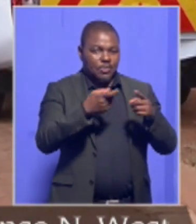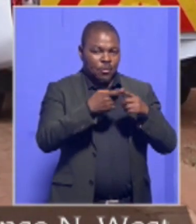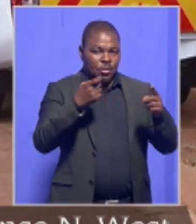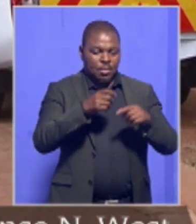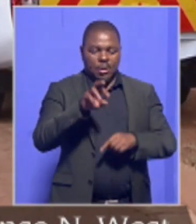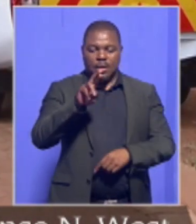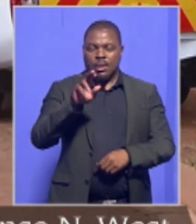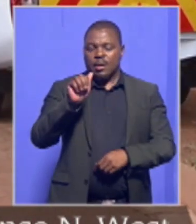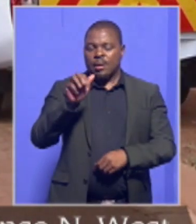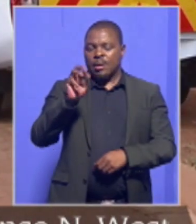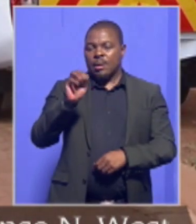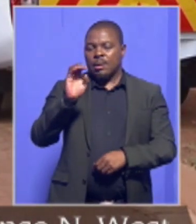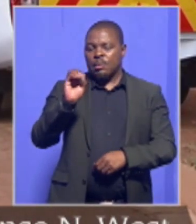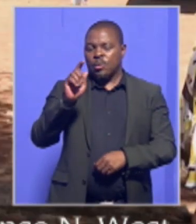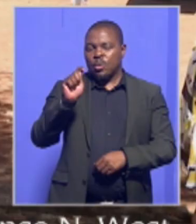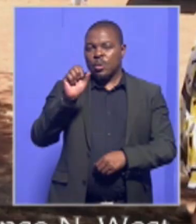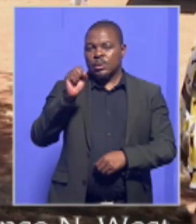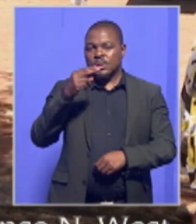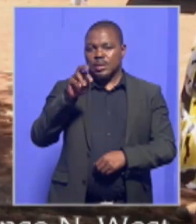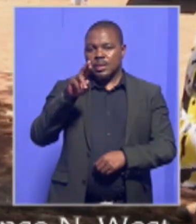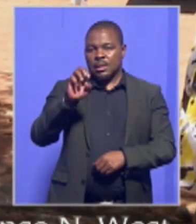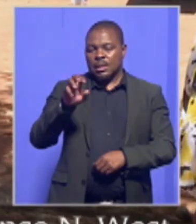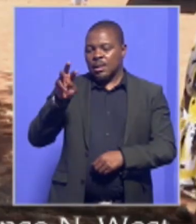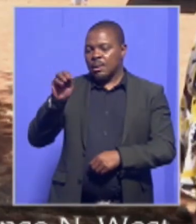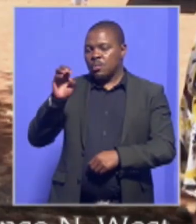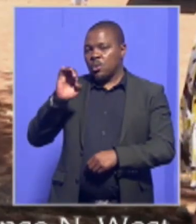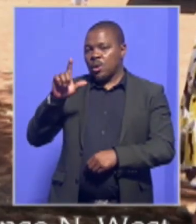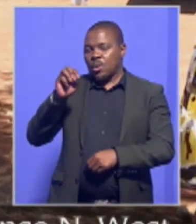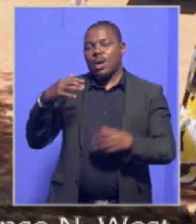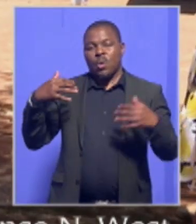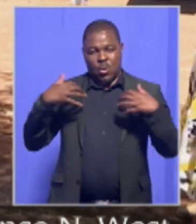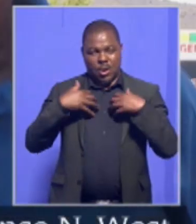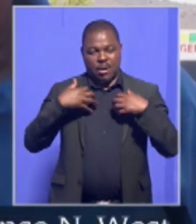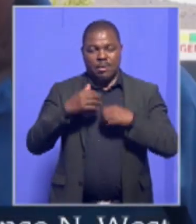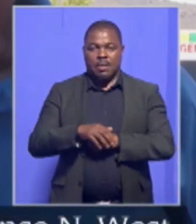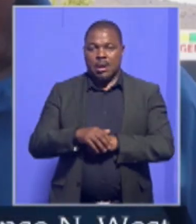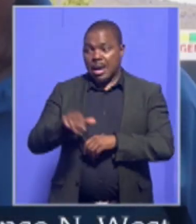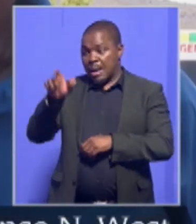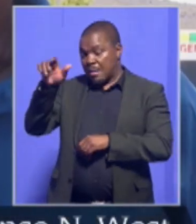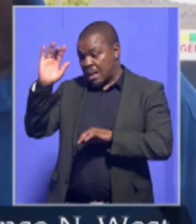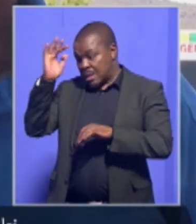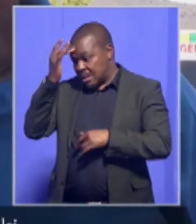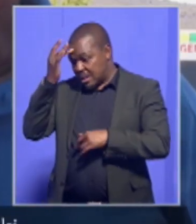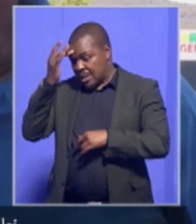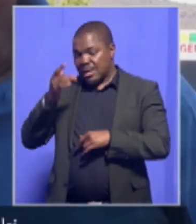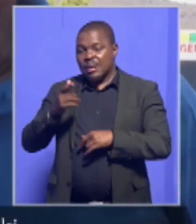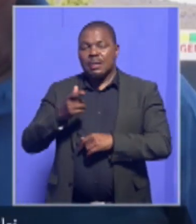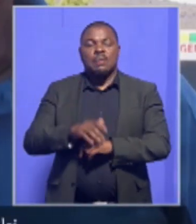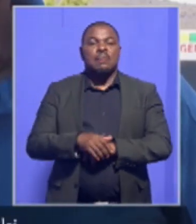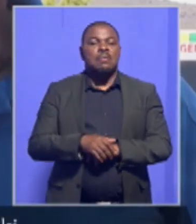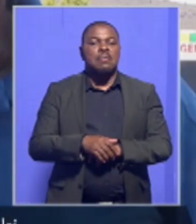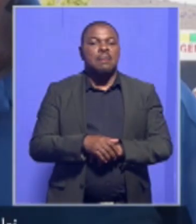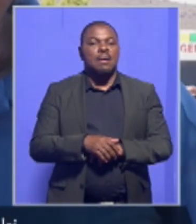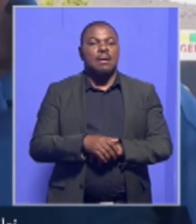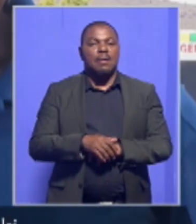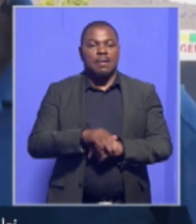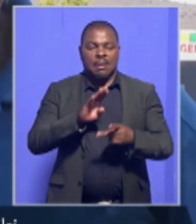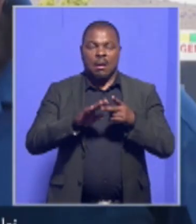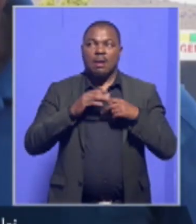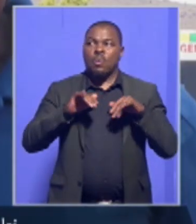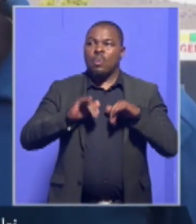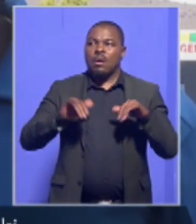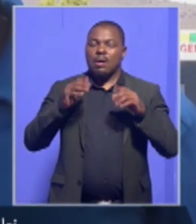Ramotshiri Moilwa le bona ba tshwenyega thata. Ga go na le mathata mo lwetsi fa re tsanetse le go founetswe